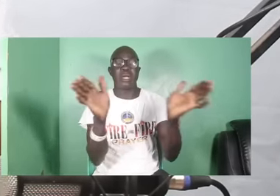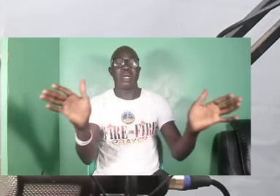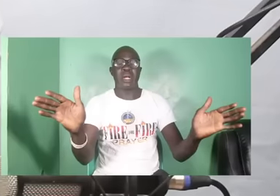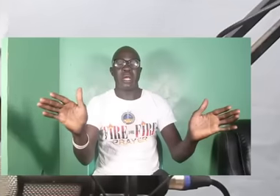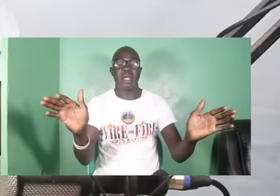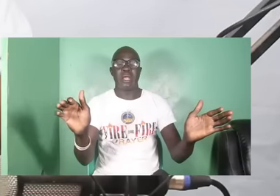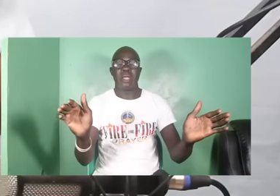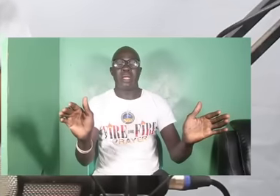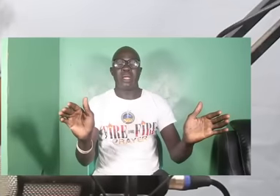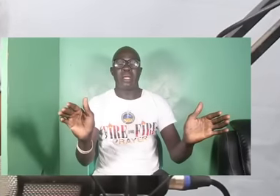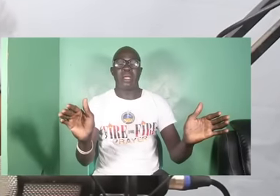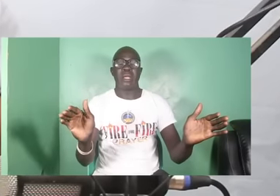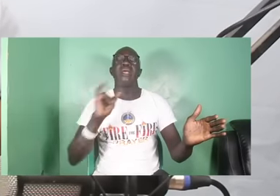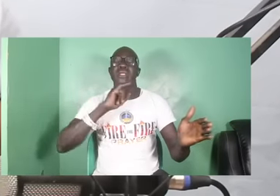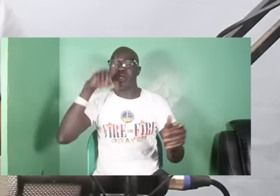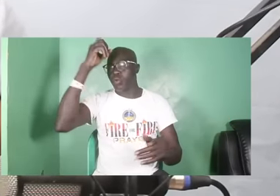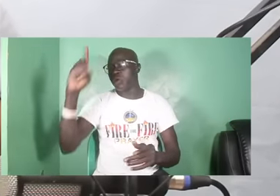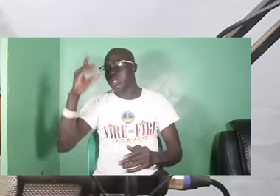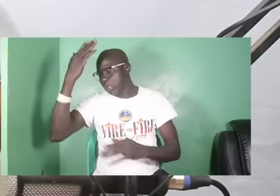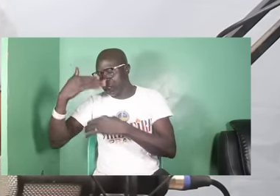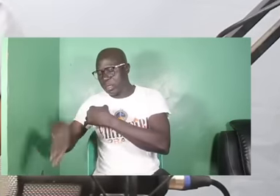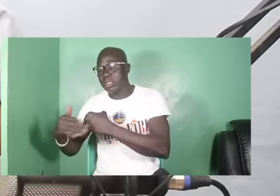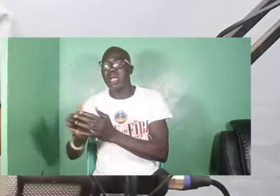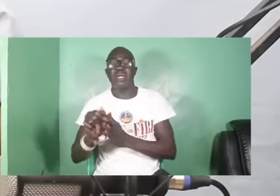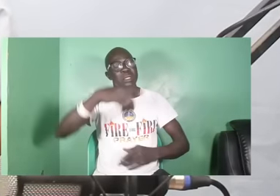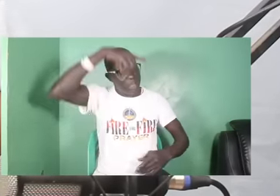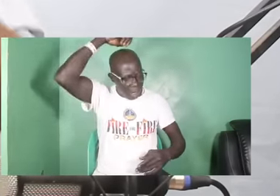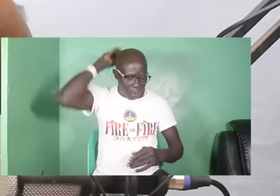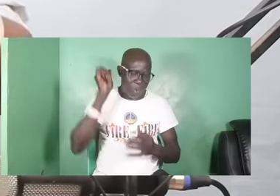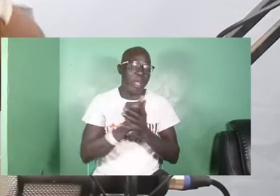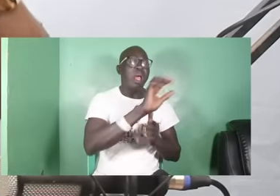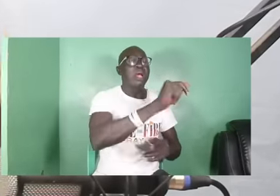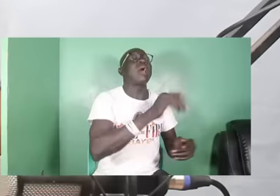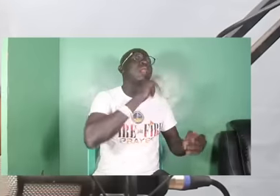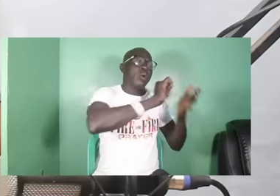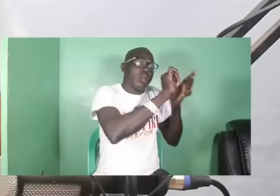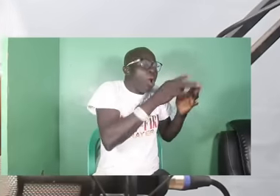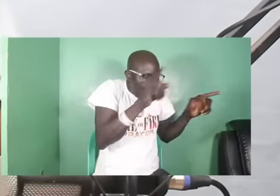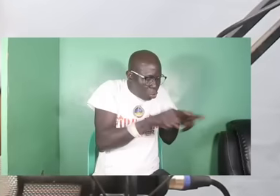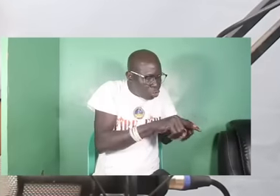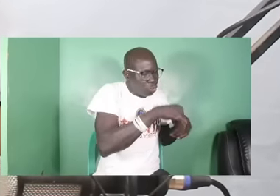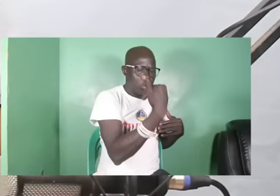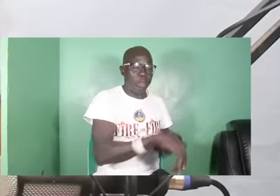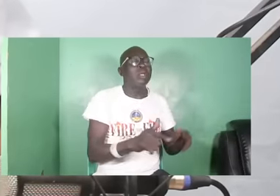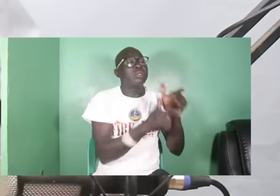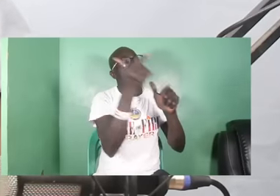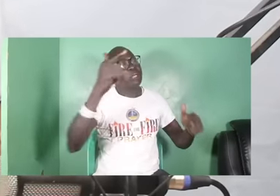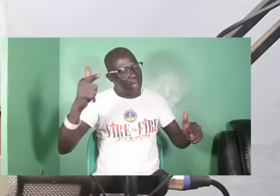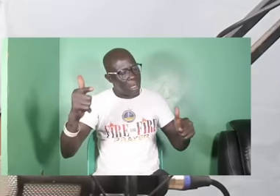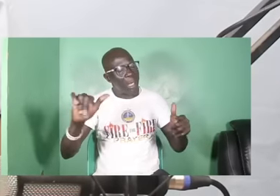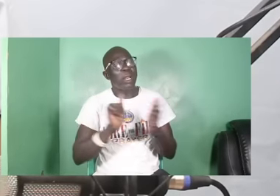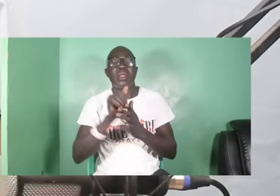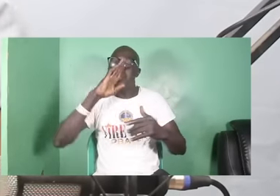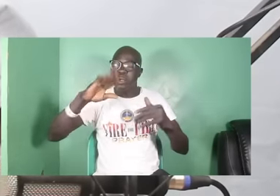general. Olowa legbe. Ah David. He was beside David. Abner. Abner also. General no na. He is general. The soldier. Olowa